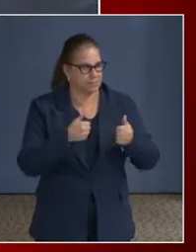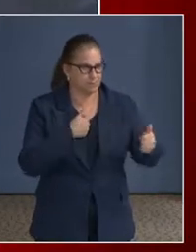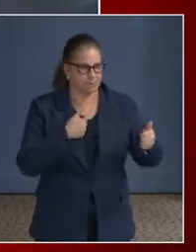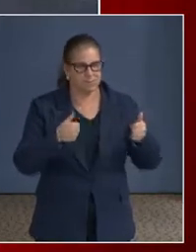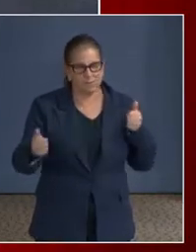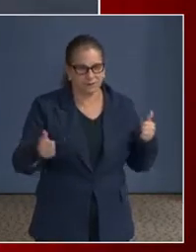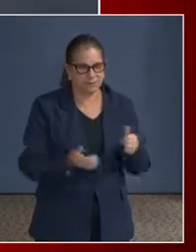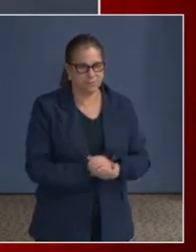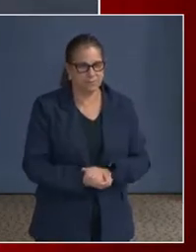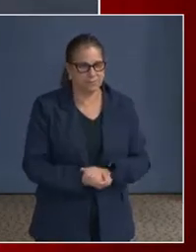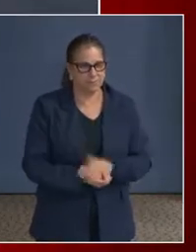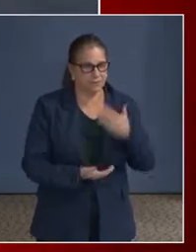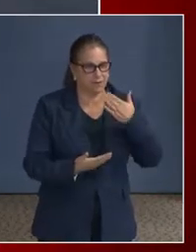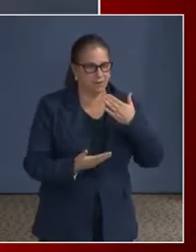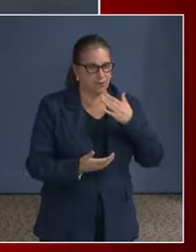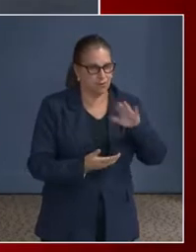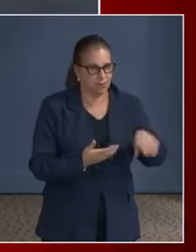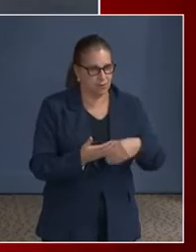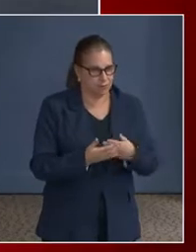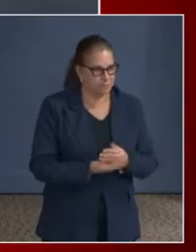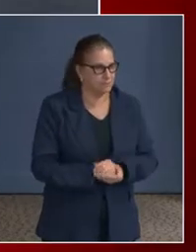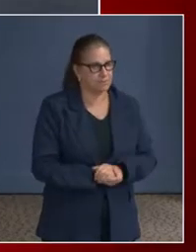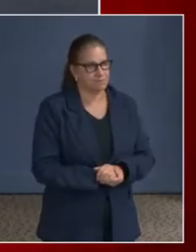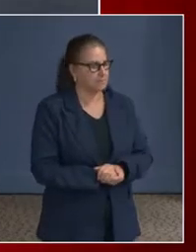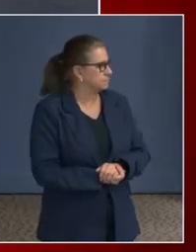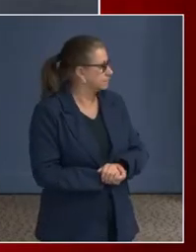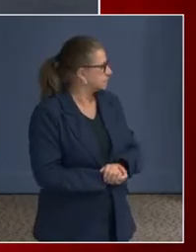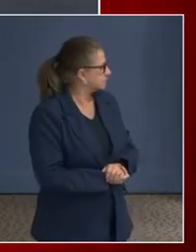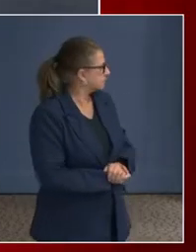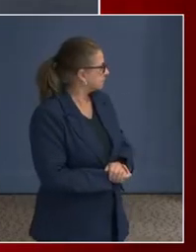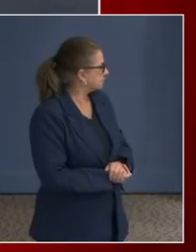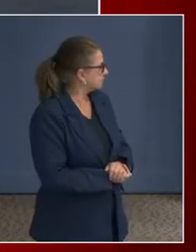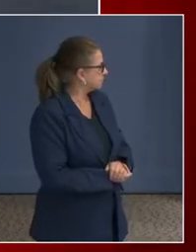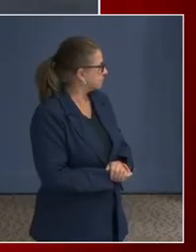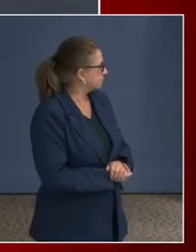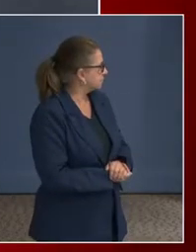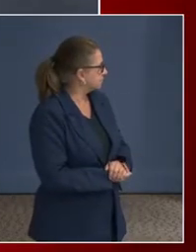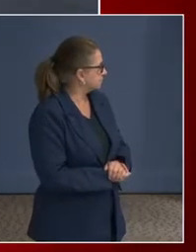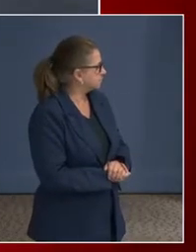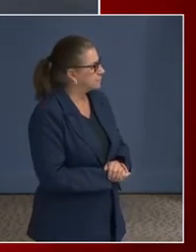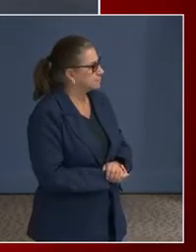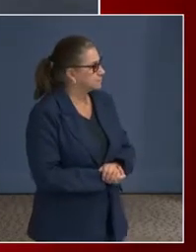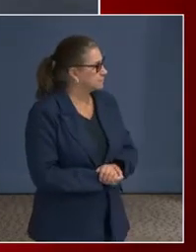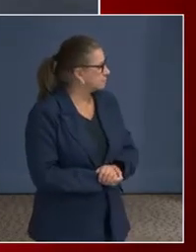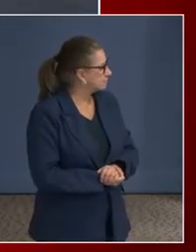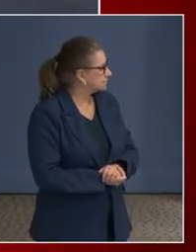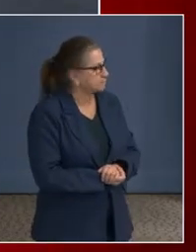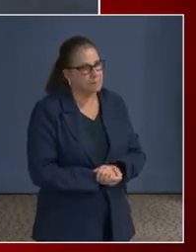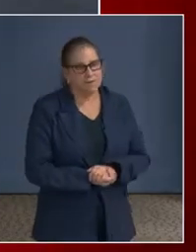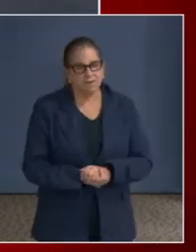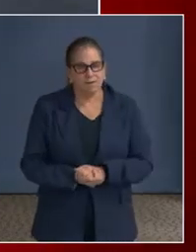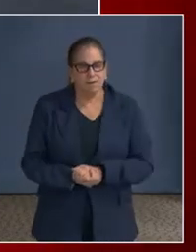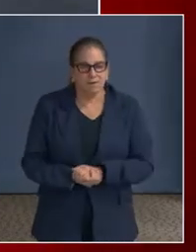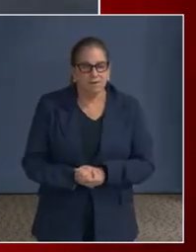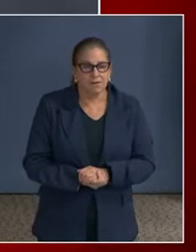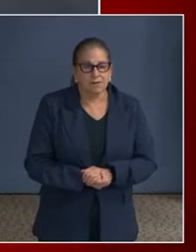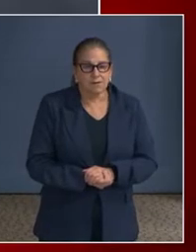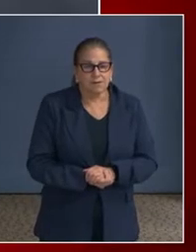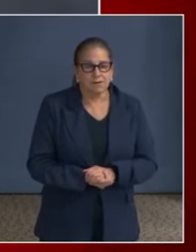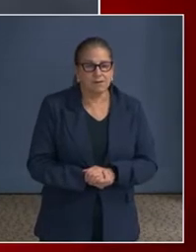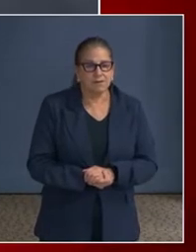So thank you for that question. And I want to thank Deputy Mayor Falchicchio for highlighting the work of